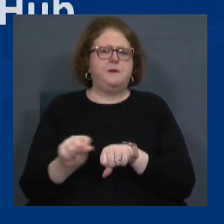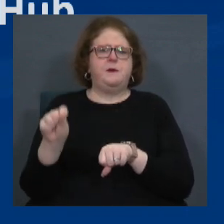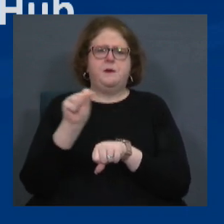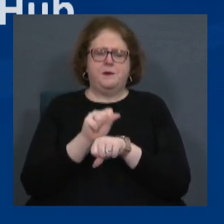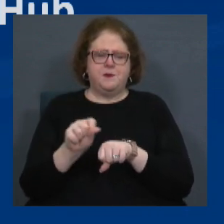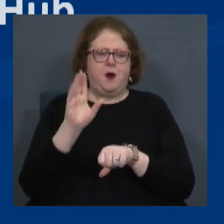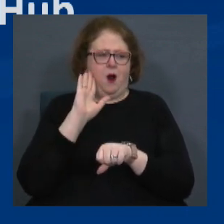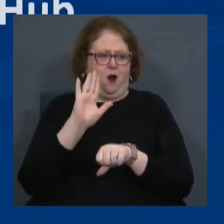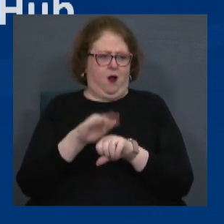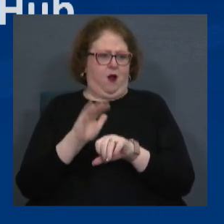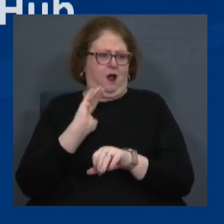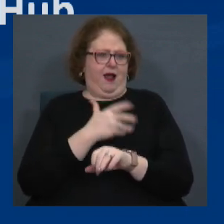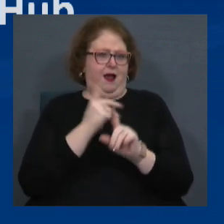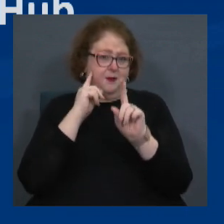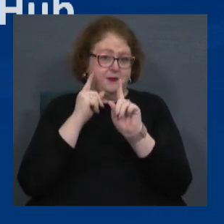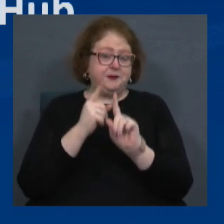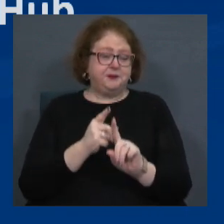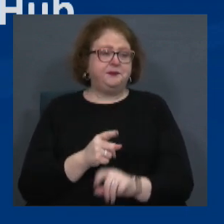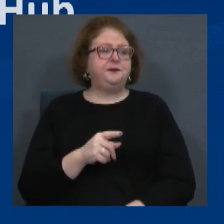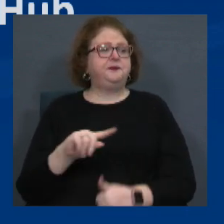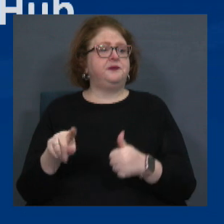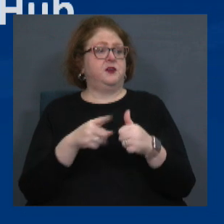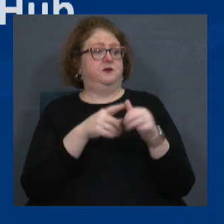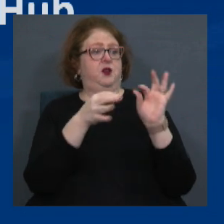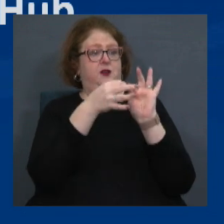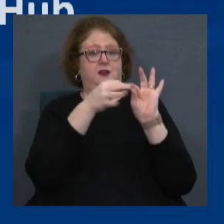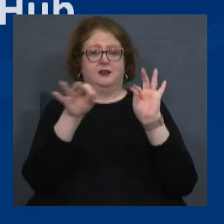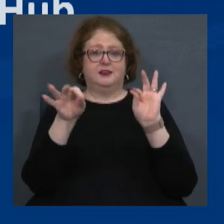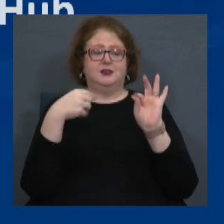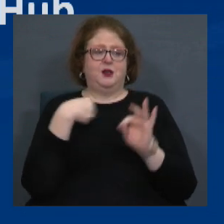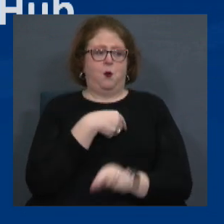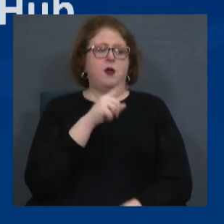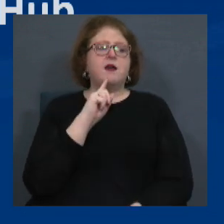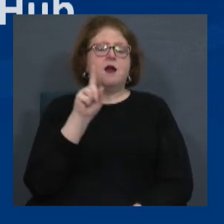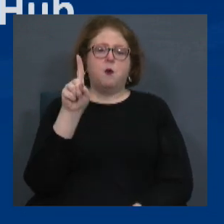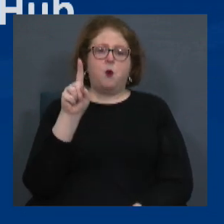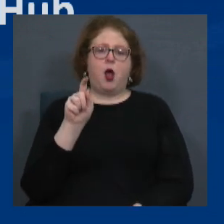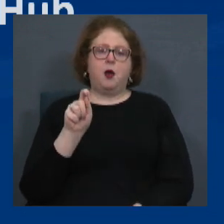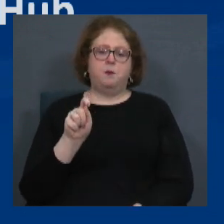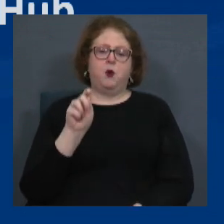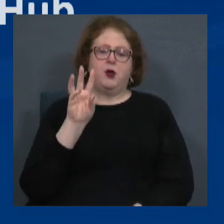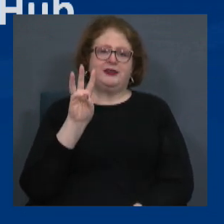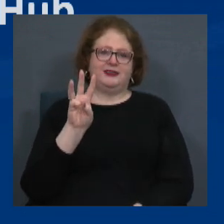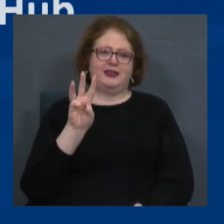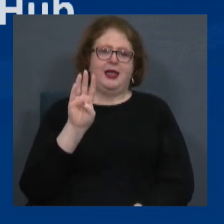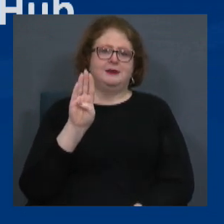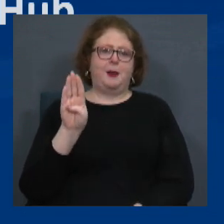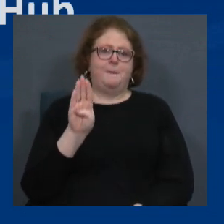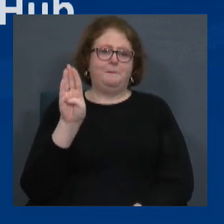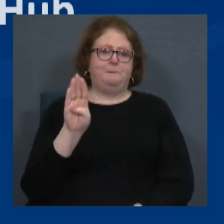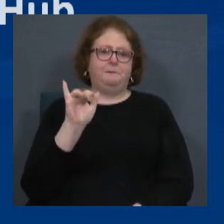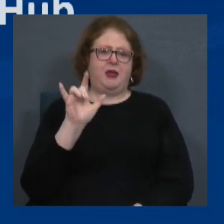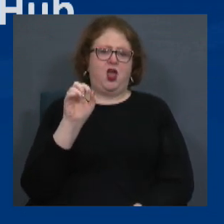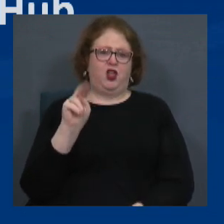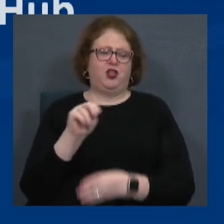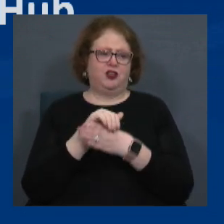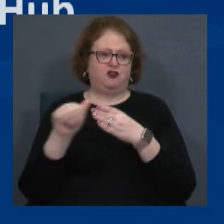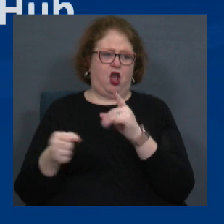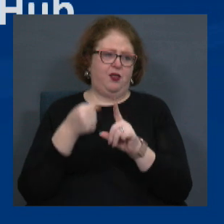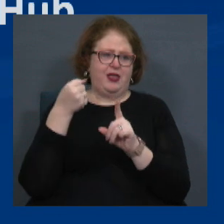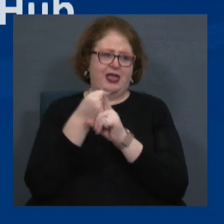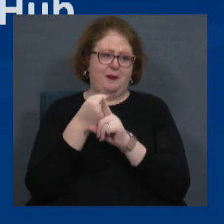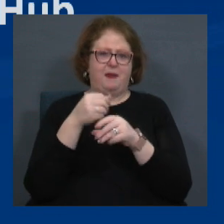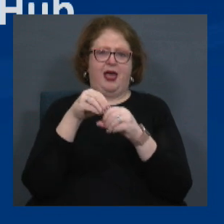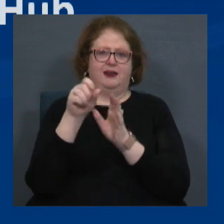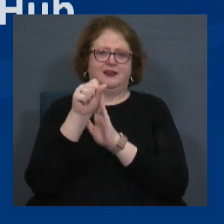So the first slide obviously indicates that we are a $1.6 billion annual impact in the state of Arkansas, or